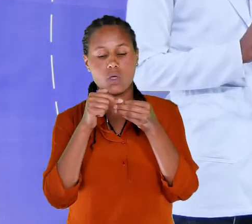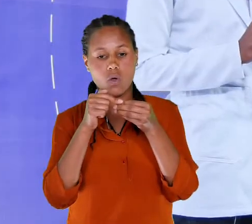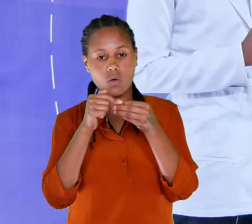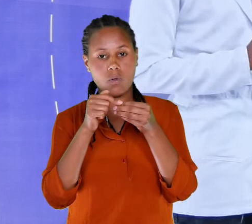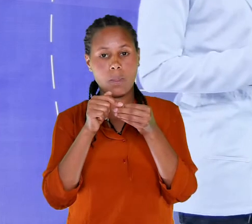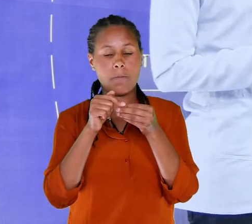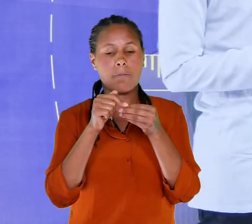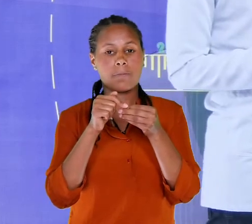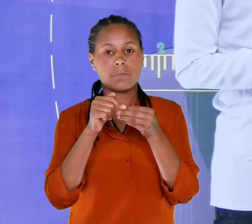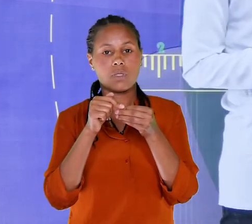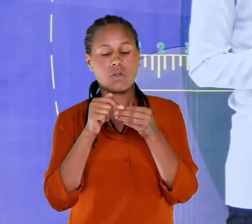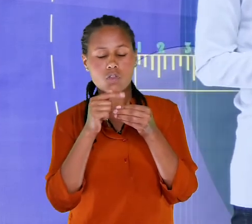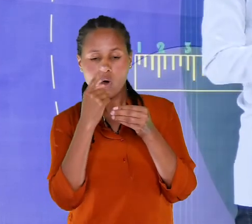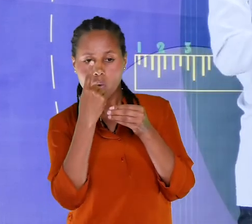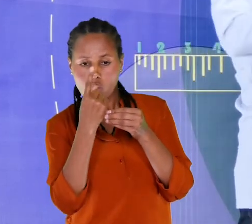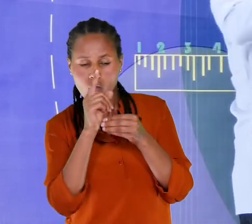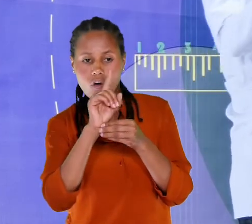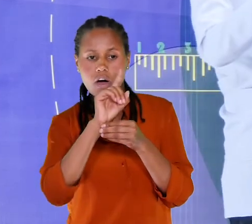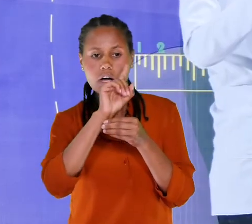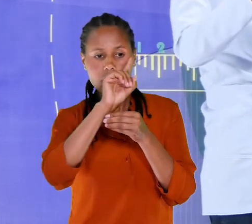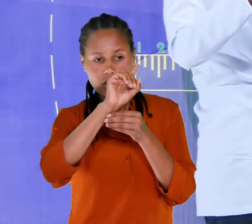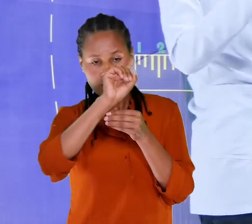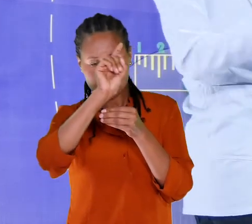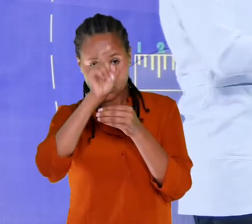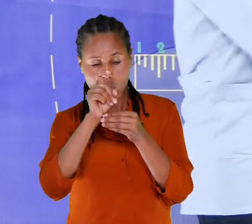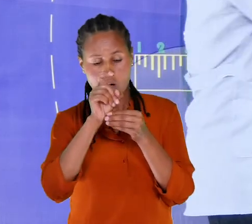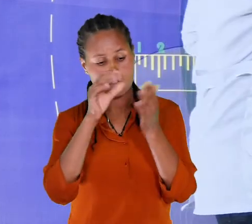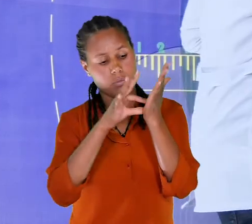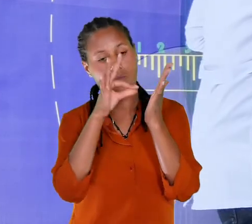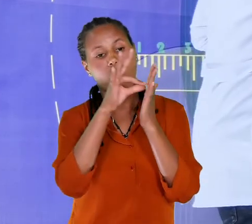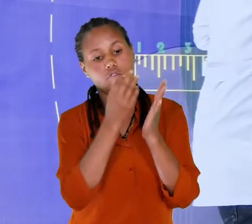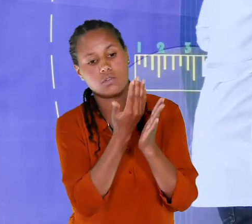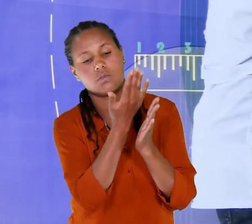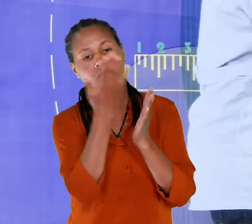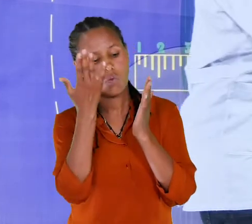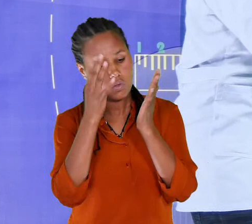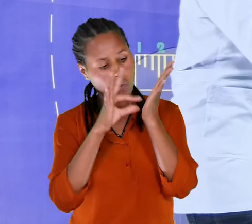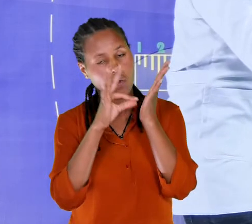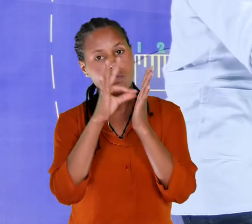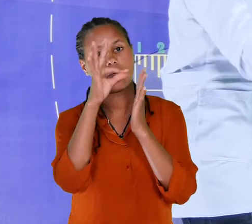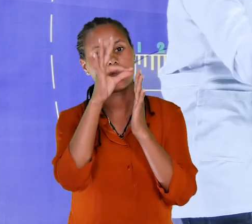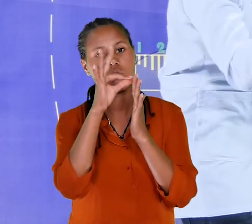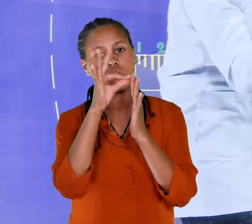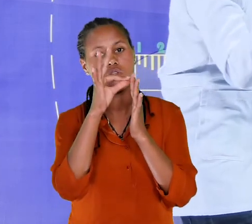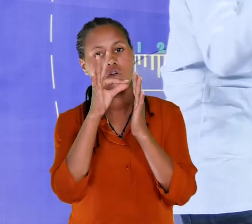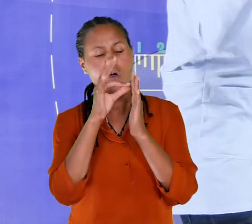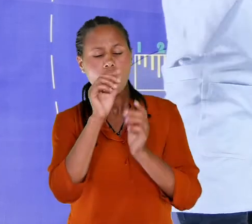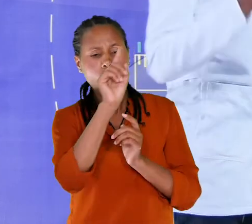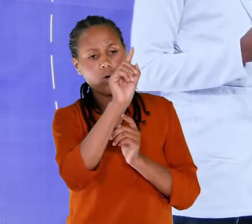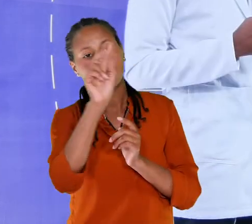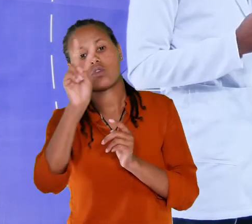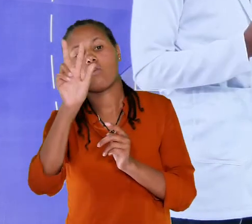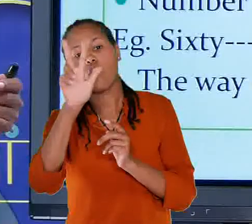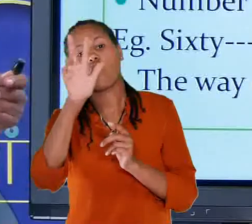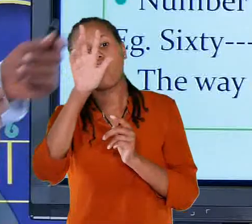one, the way of asking a number of something, which is countable. Which is countable, 1, 2, 3, 4, 5.